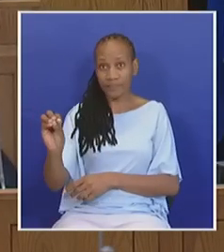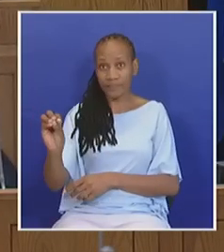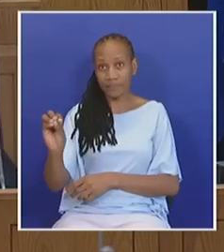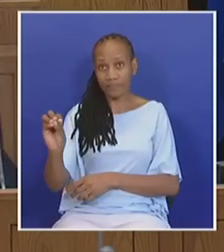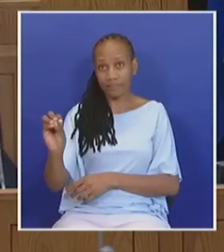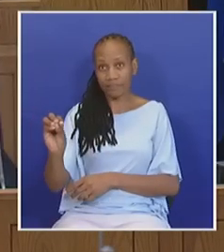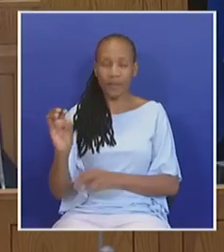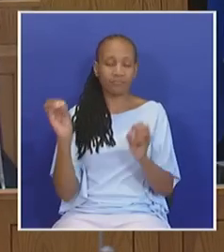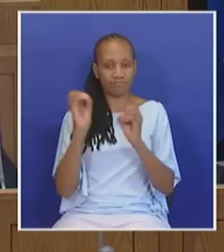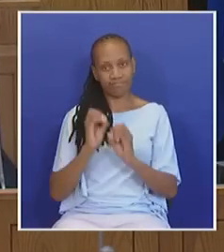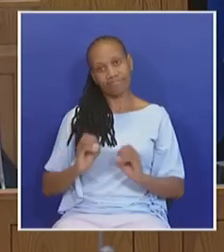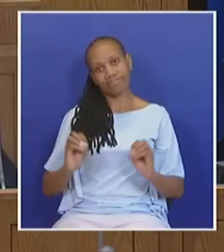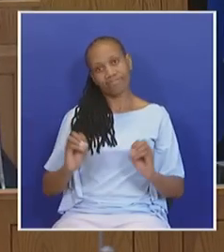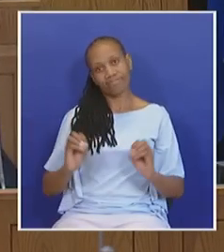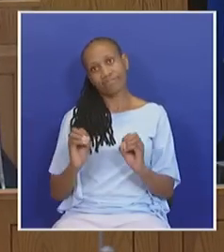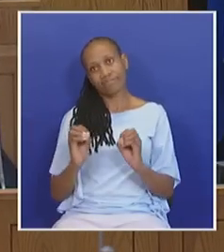None.